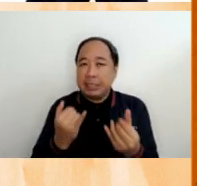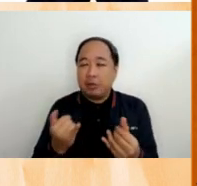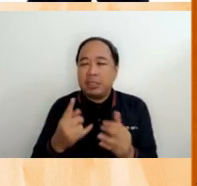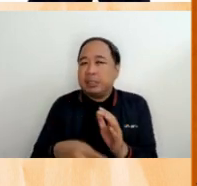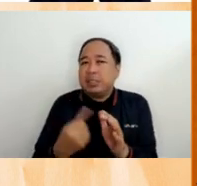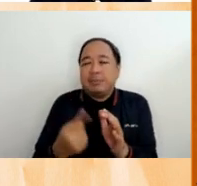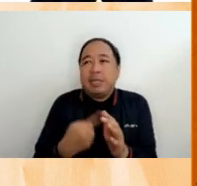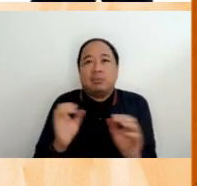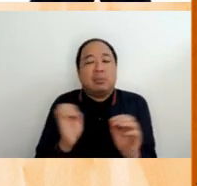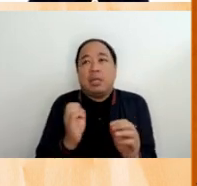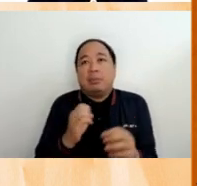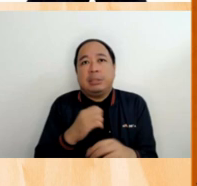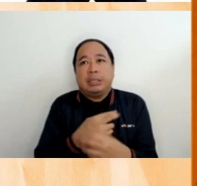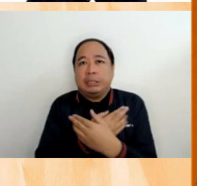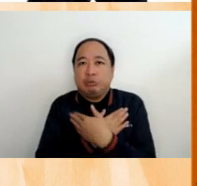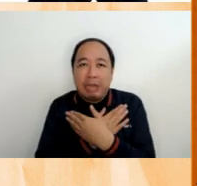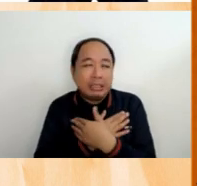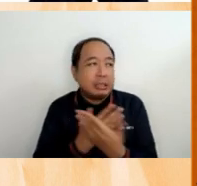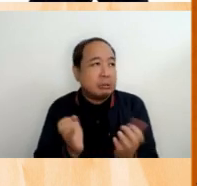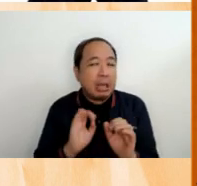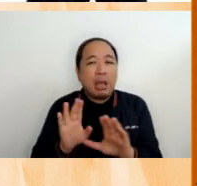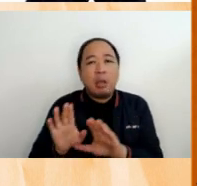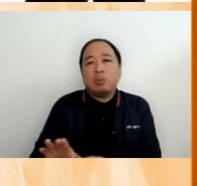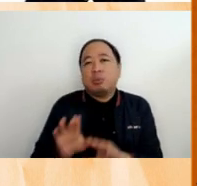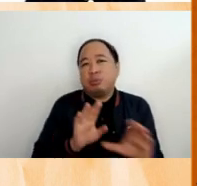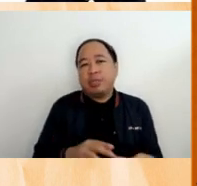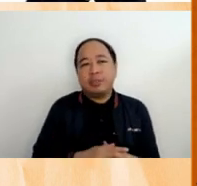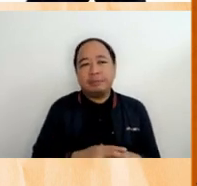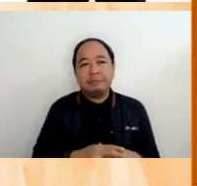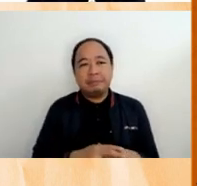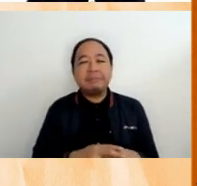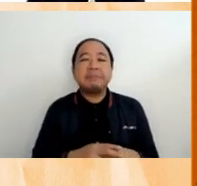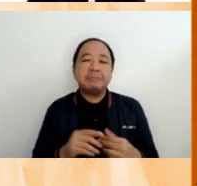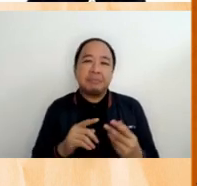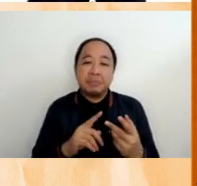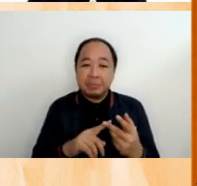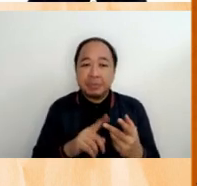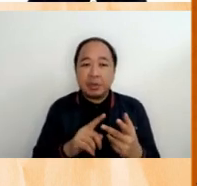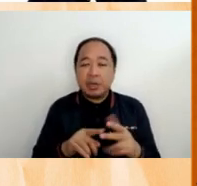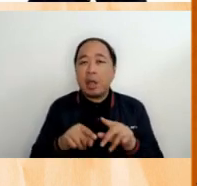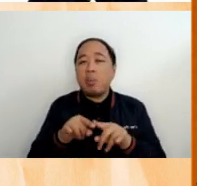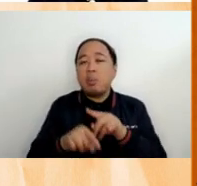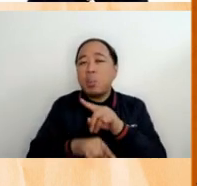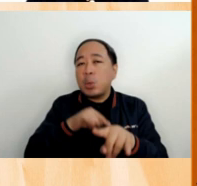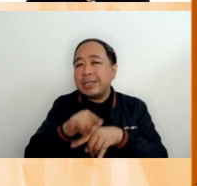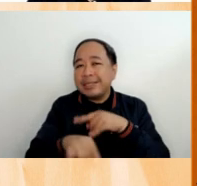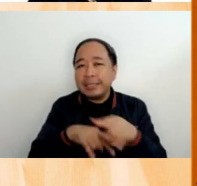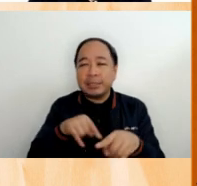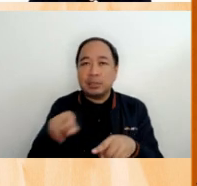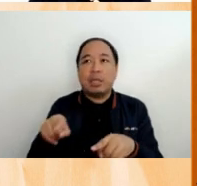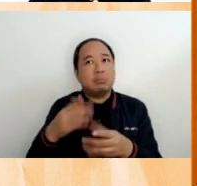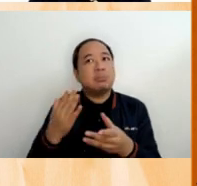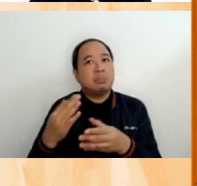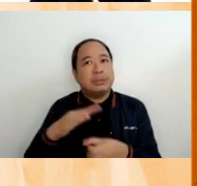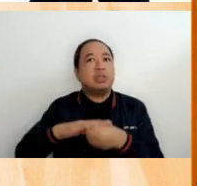or most commonly now via social media. It's definitely a risk factor for our teens to have